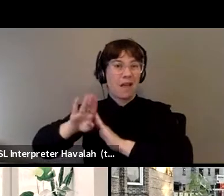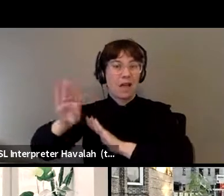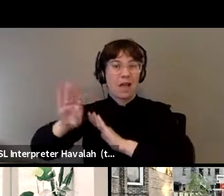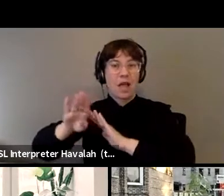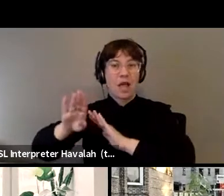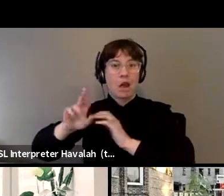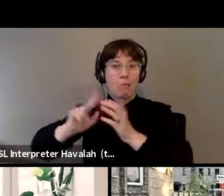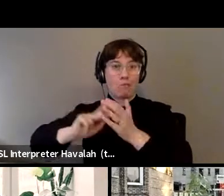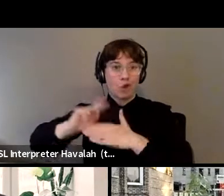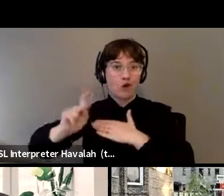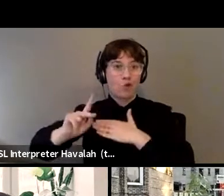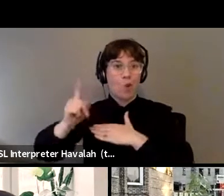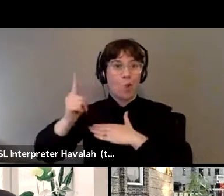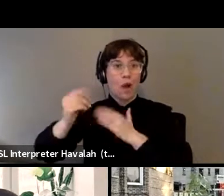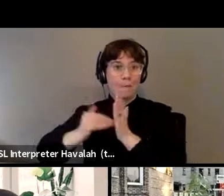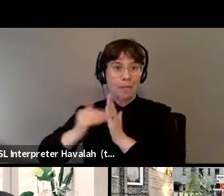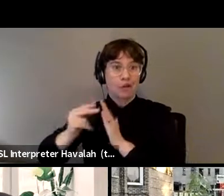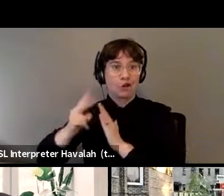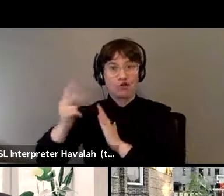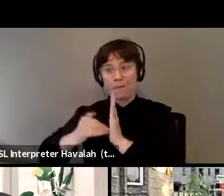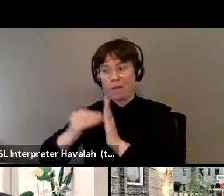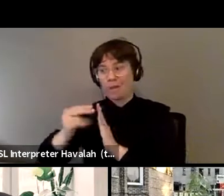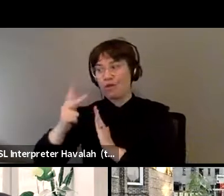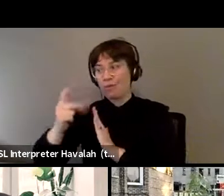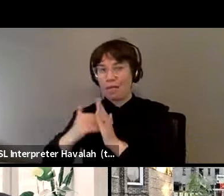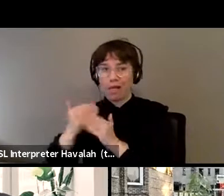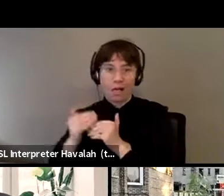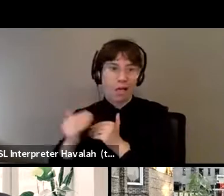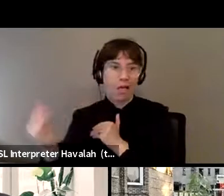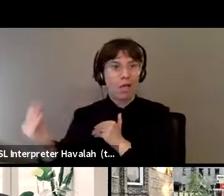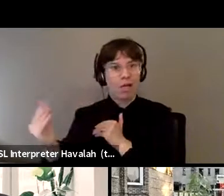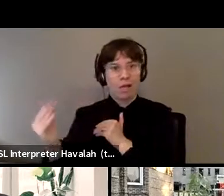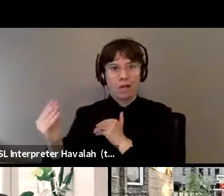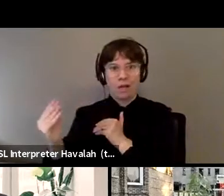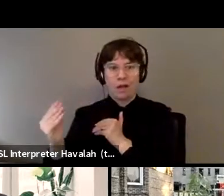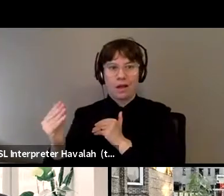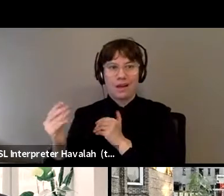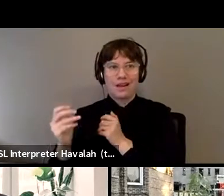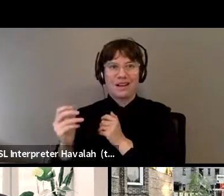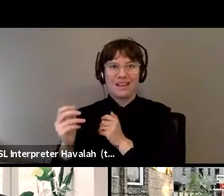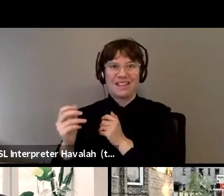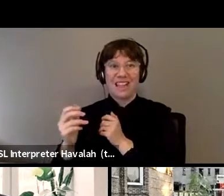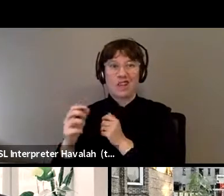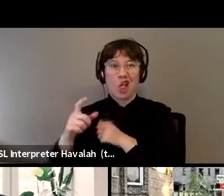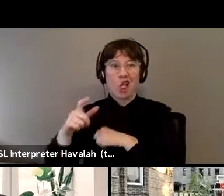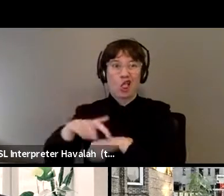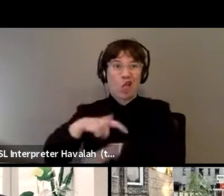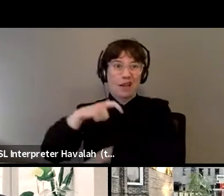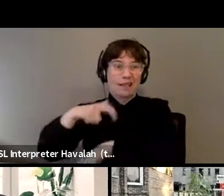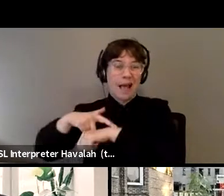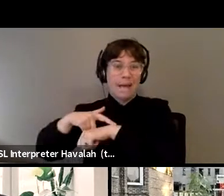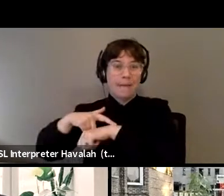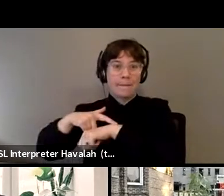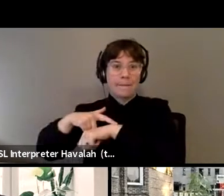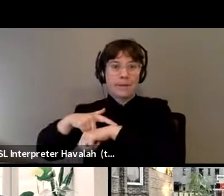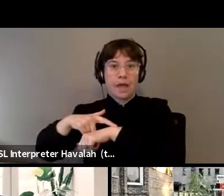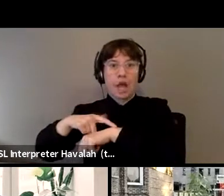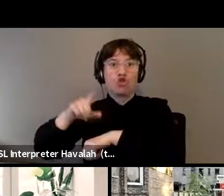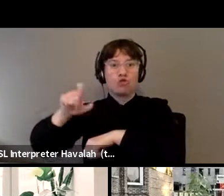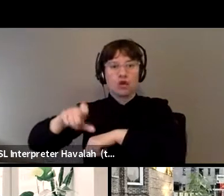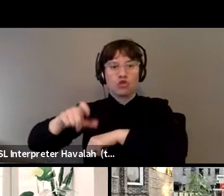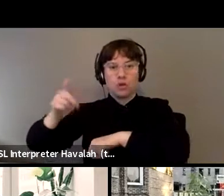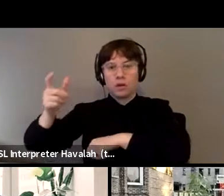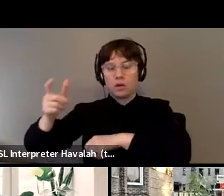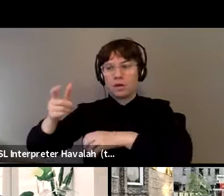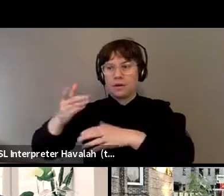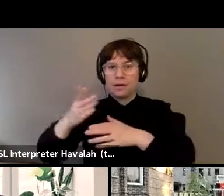millions, it can take years before all of the funding is together. And then you have to keep all of the pieces of the project together. So you have to